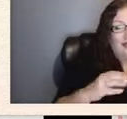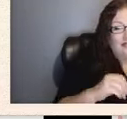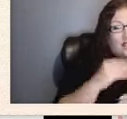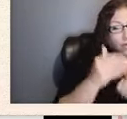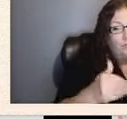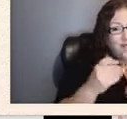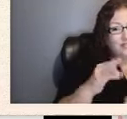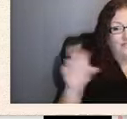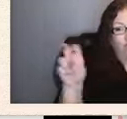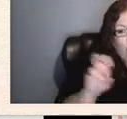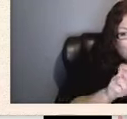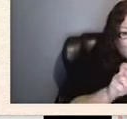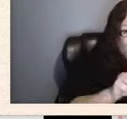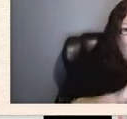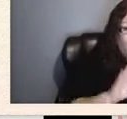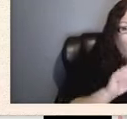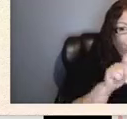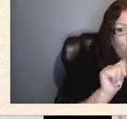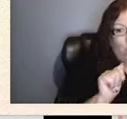to Florida.